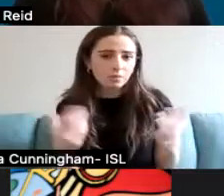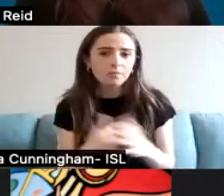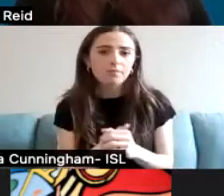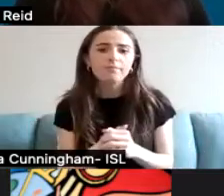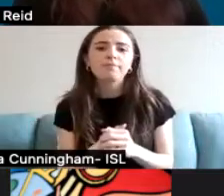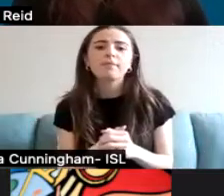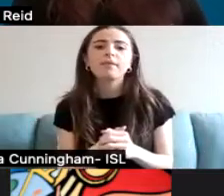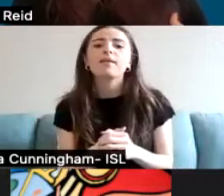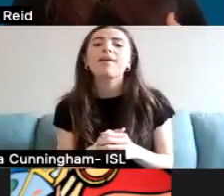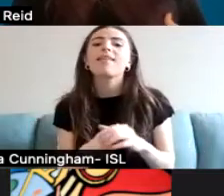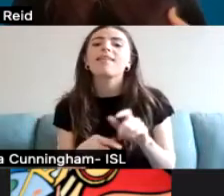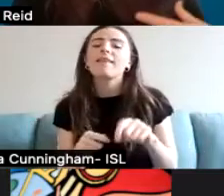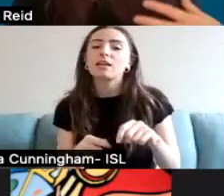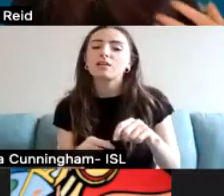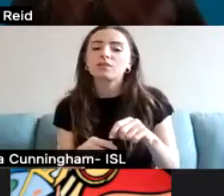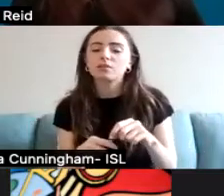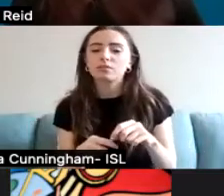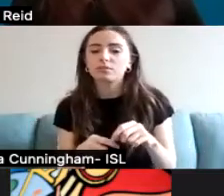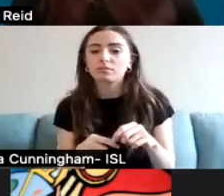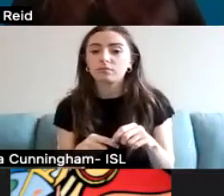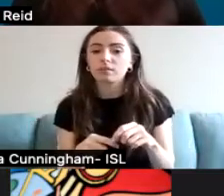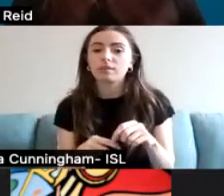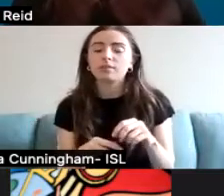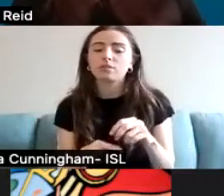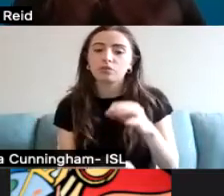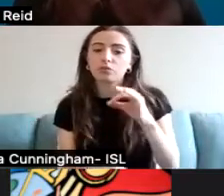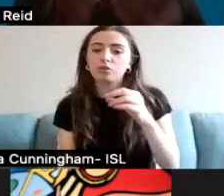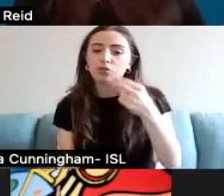neurodiversity. So we